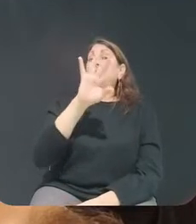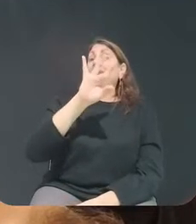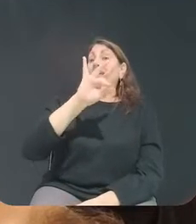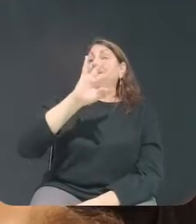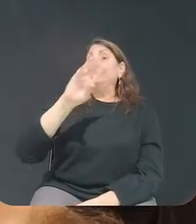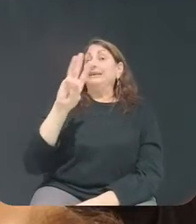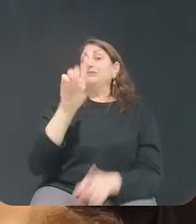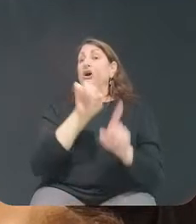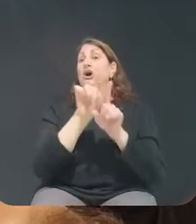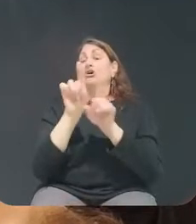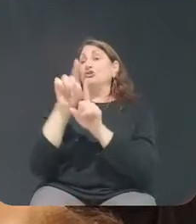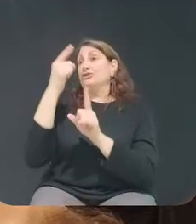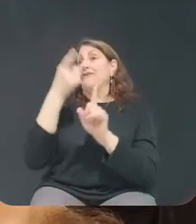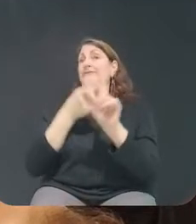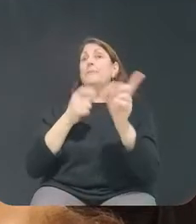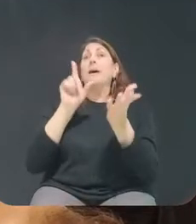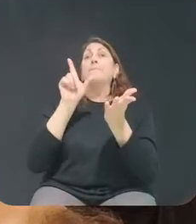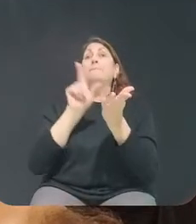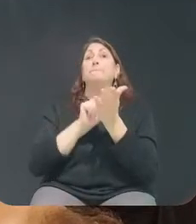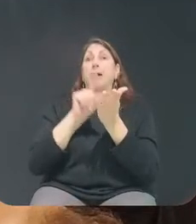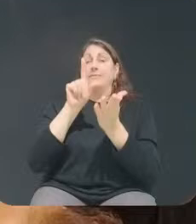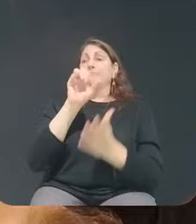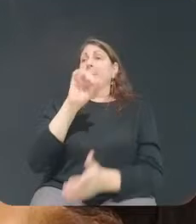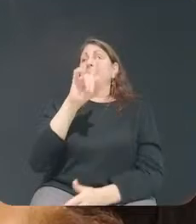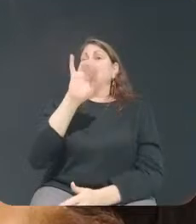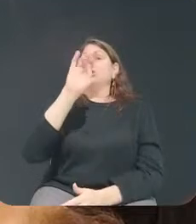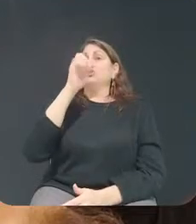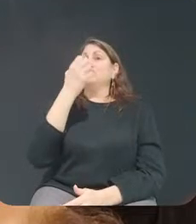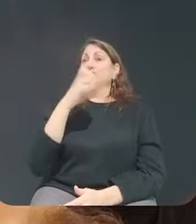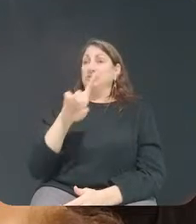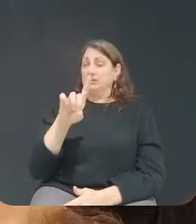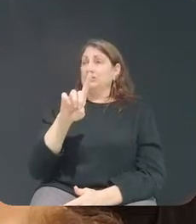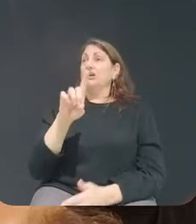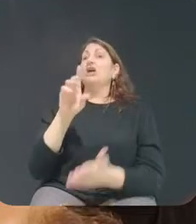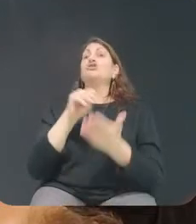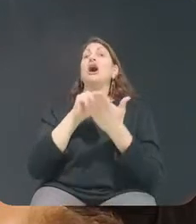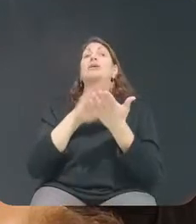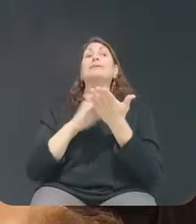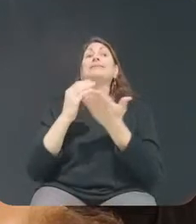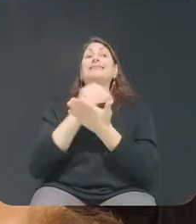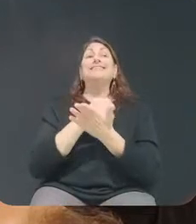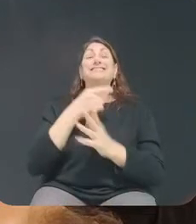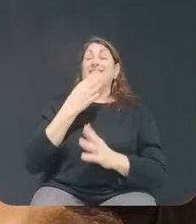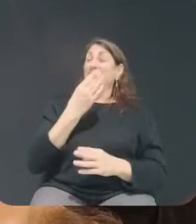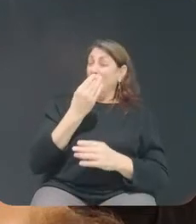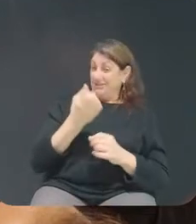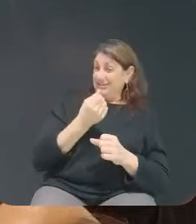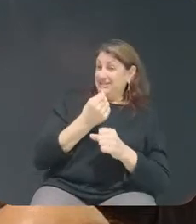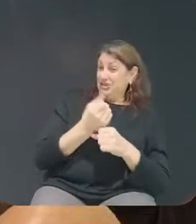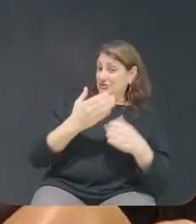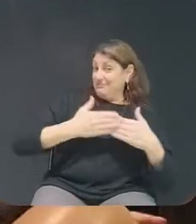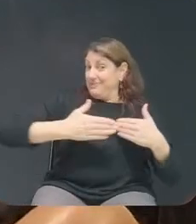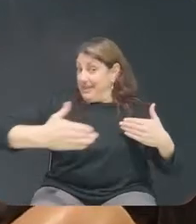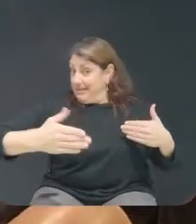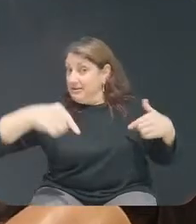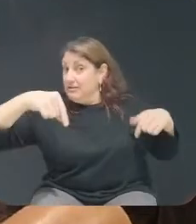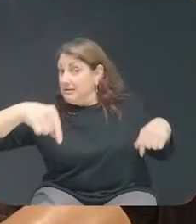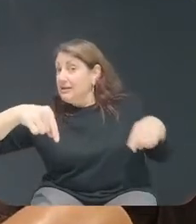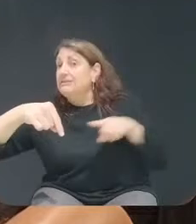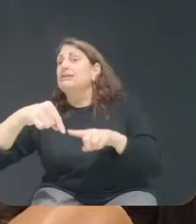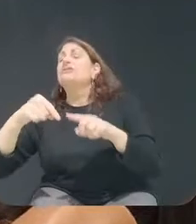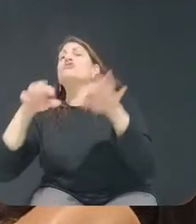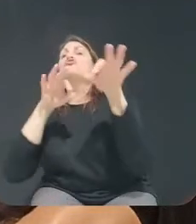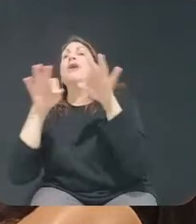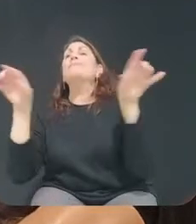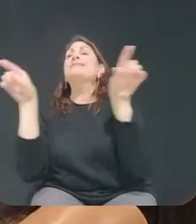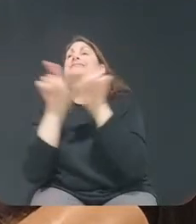the published documents collection. Although this is 14 years after the report we just saw, it describes the same issues that by